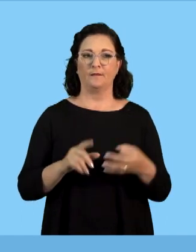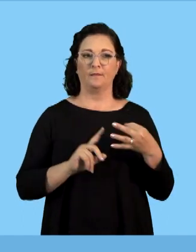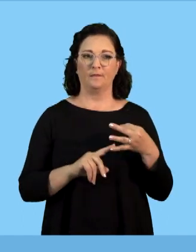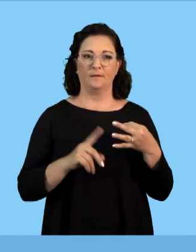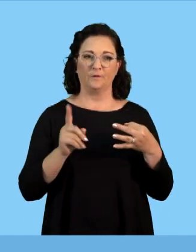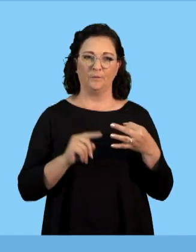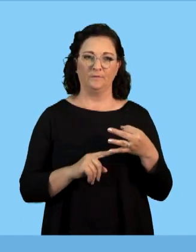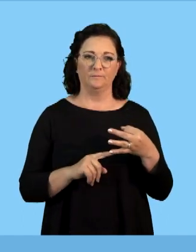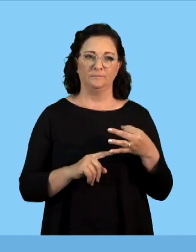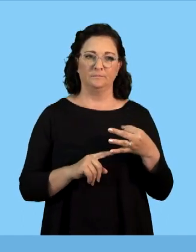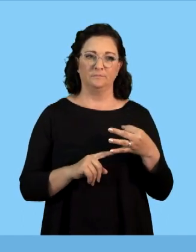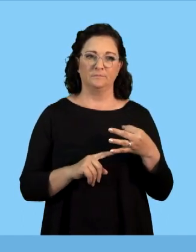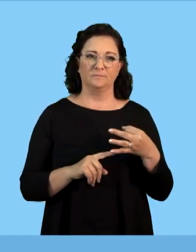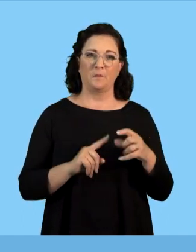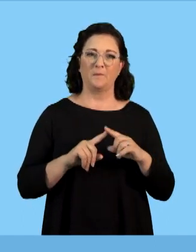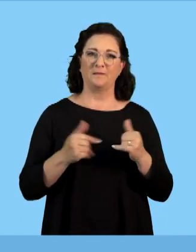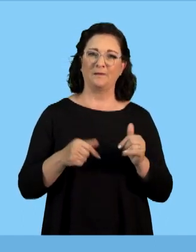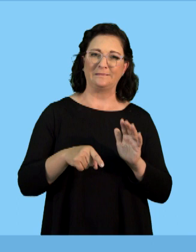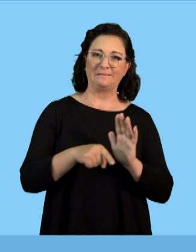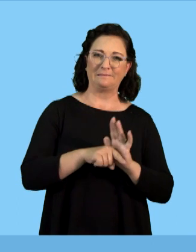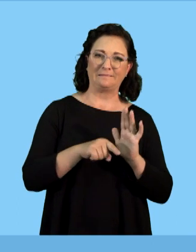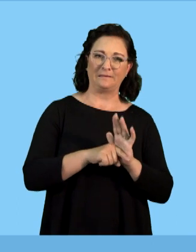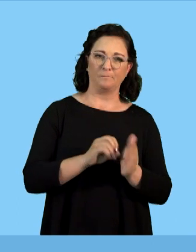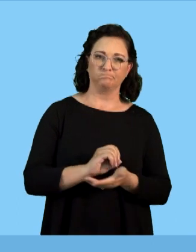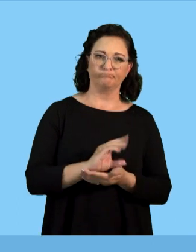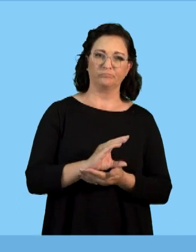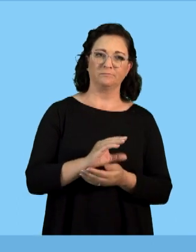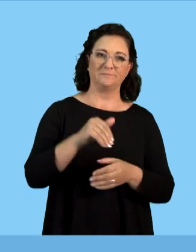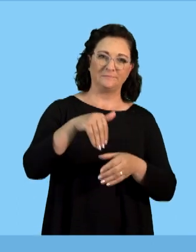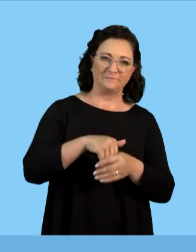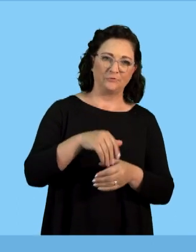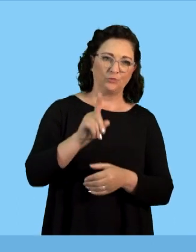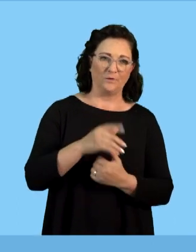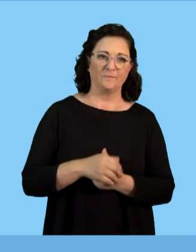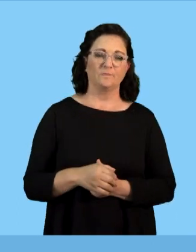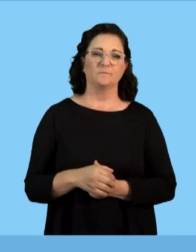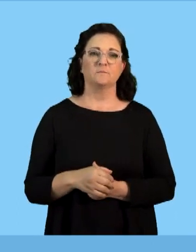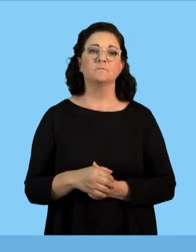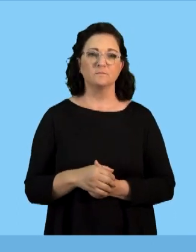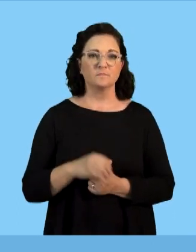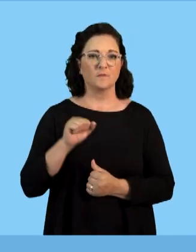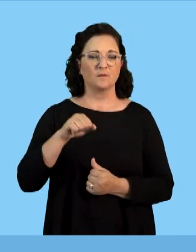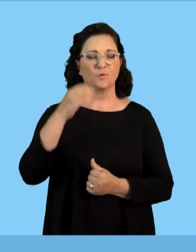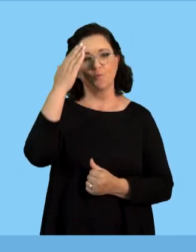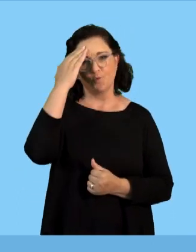And then thirdly, what are the negatively charged particles? So the negatively charged particles, we do know